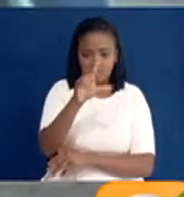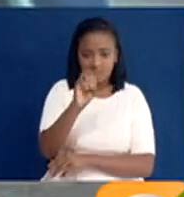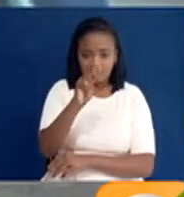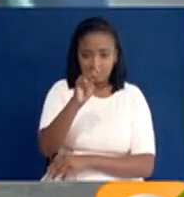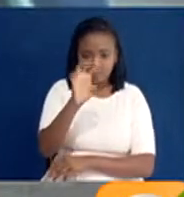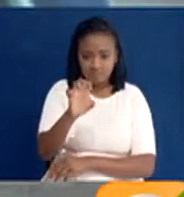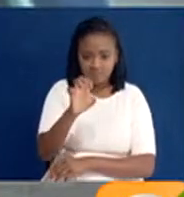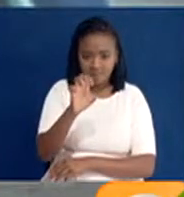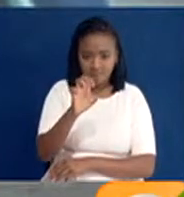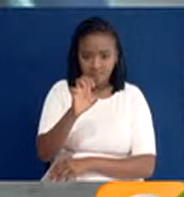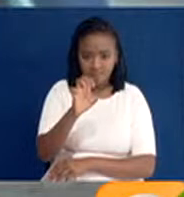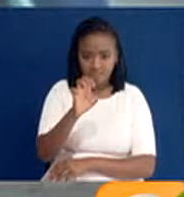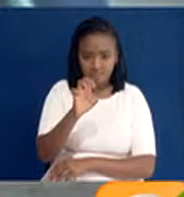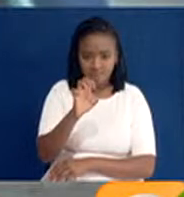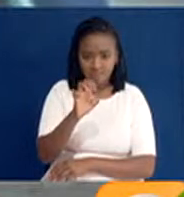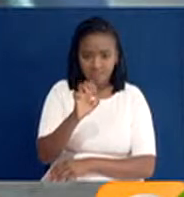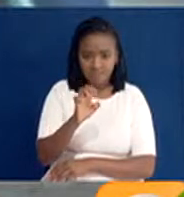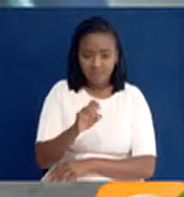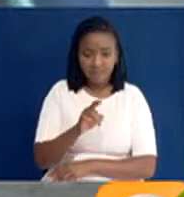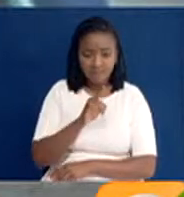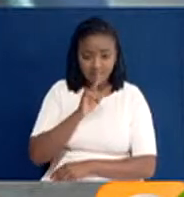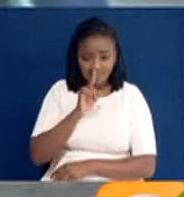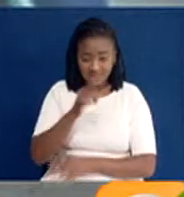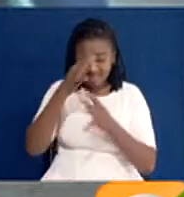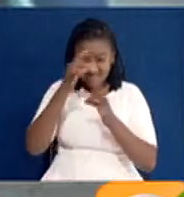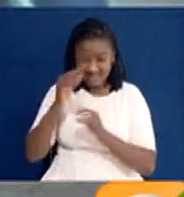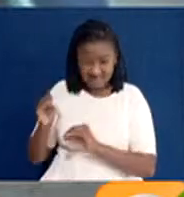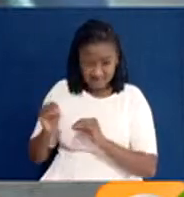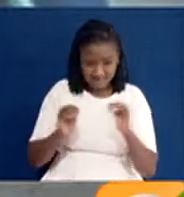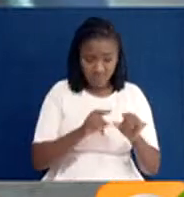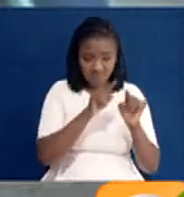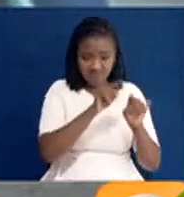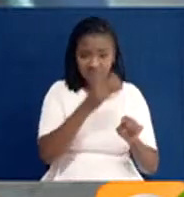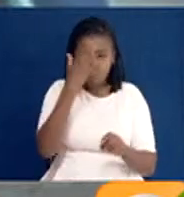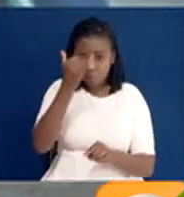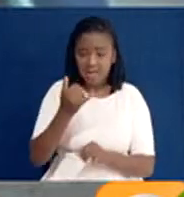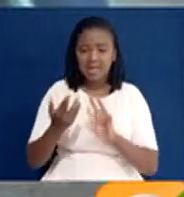after mistreatment at the hands of her relatives.